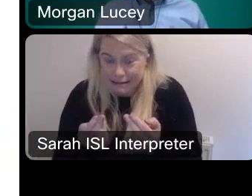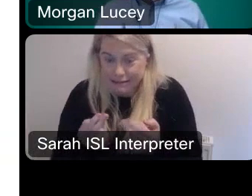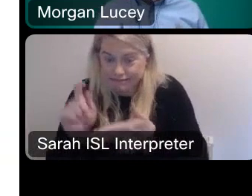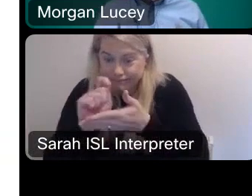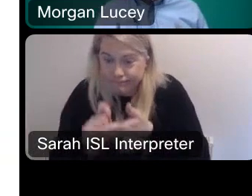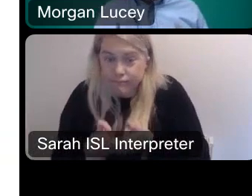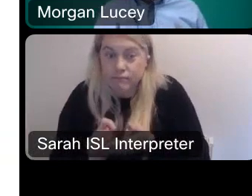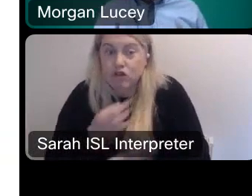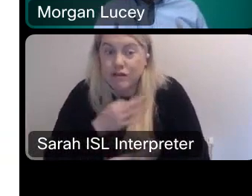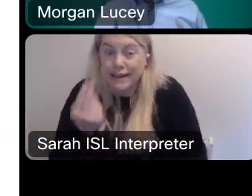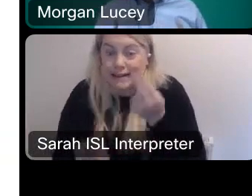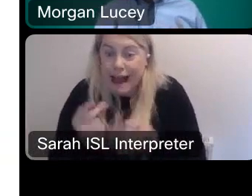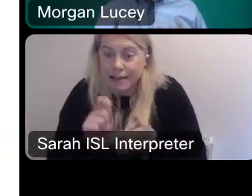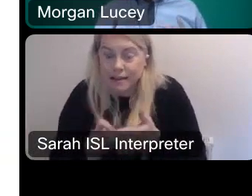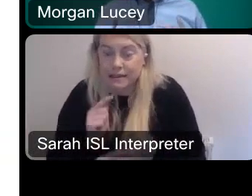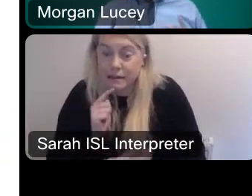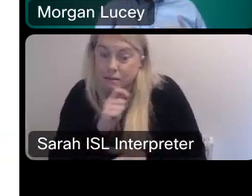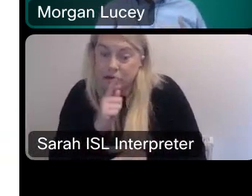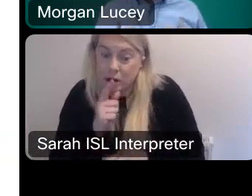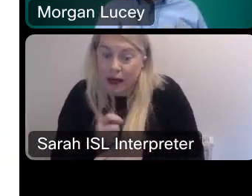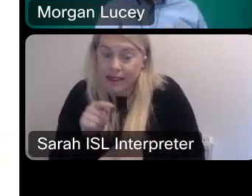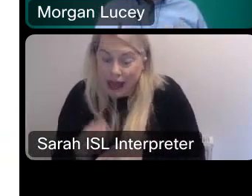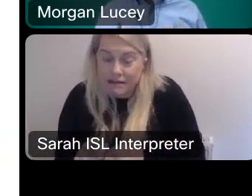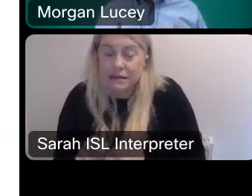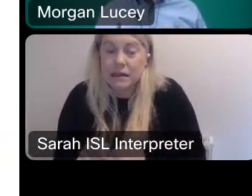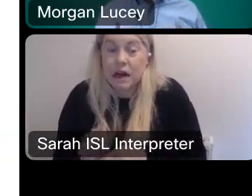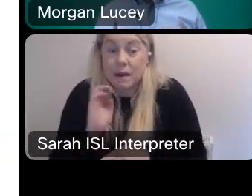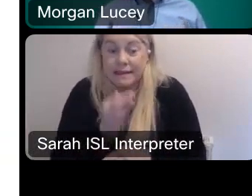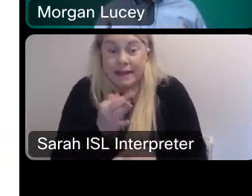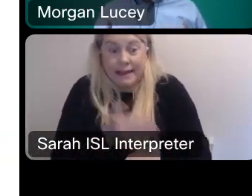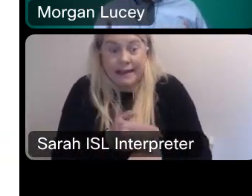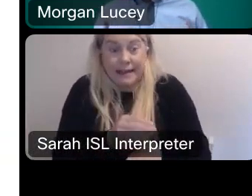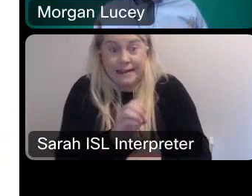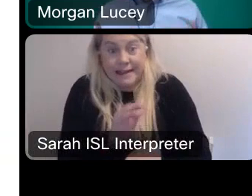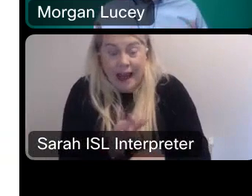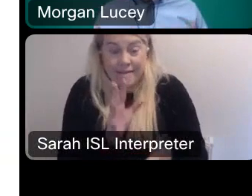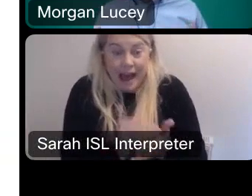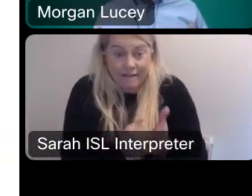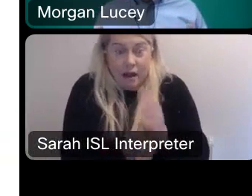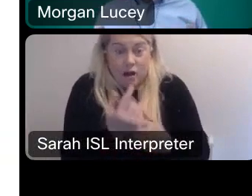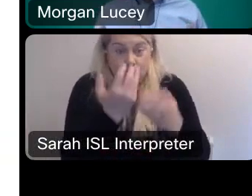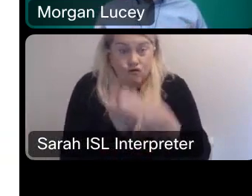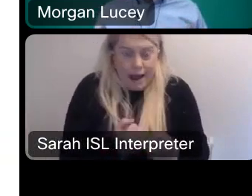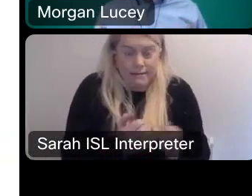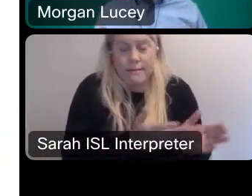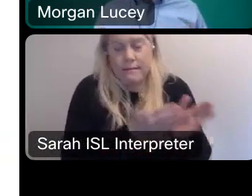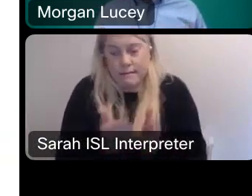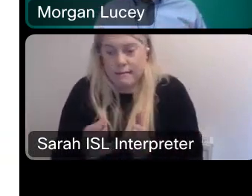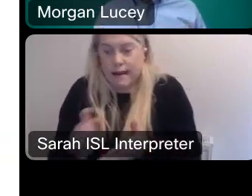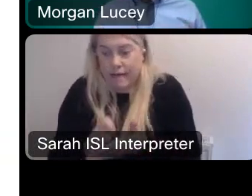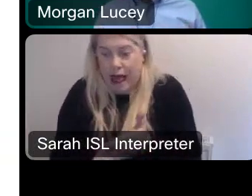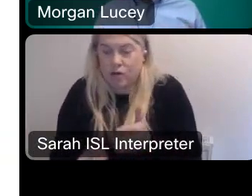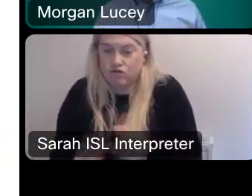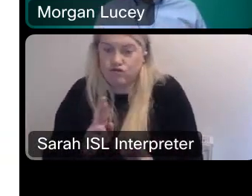know, incidents where staff may be experiencing distress or stress is that the risk assessment should always be completed